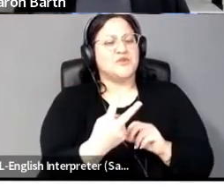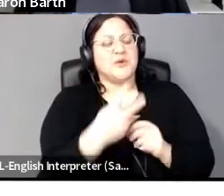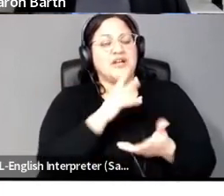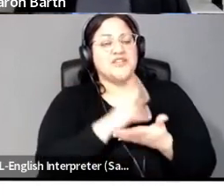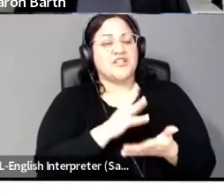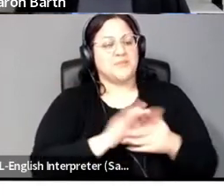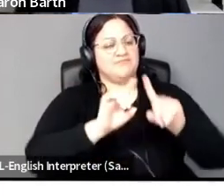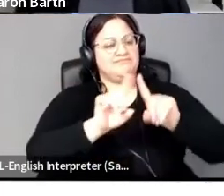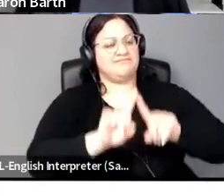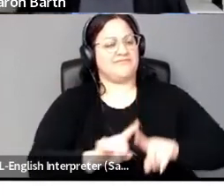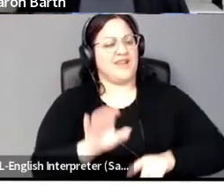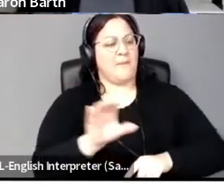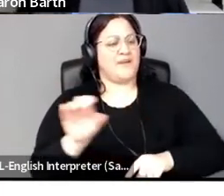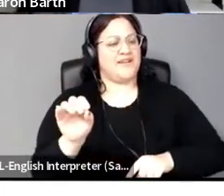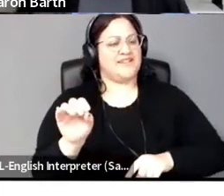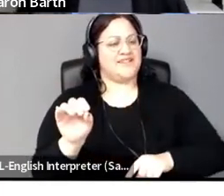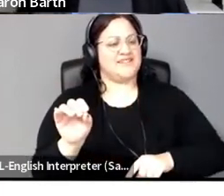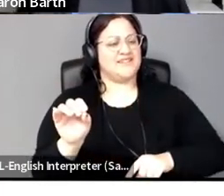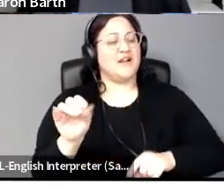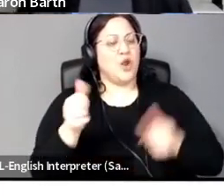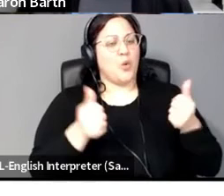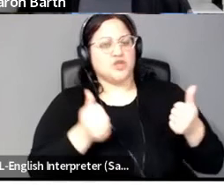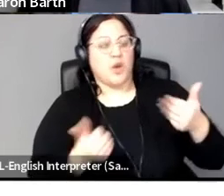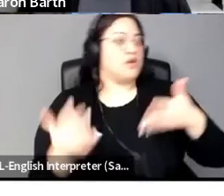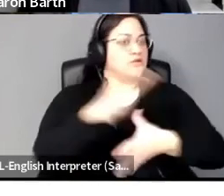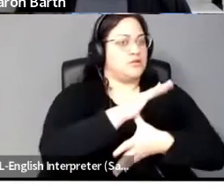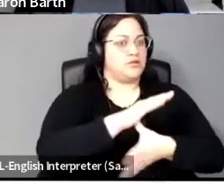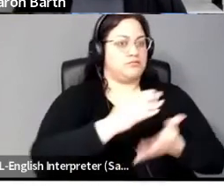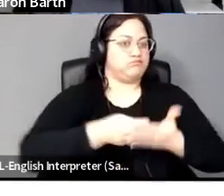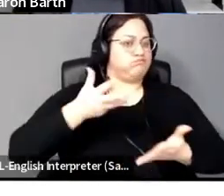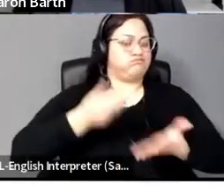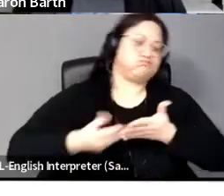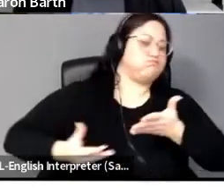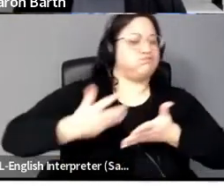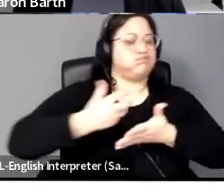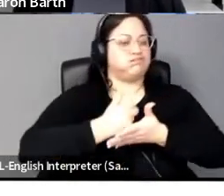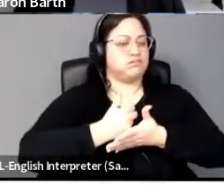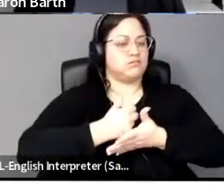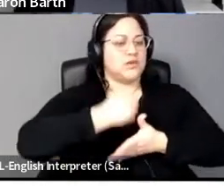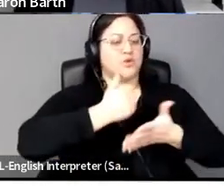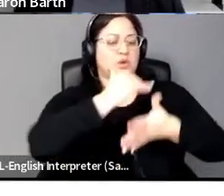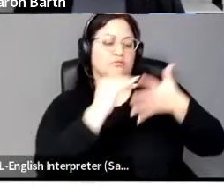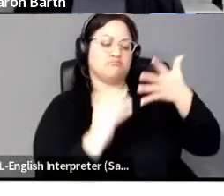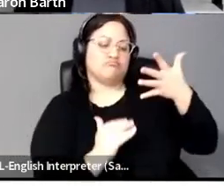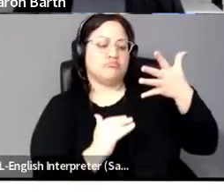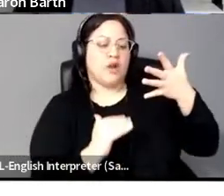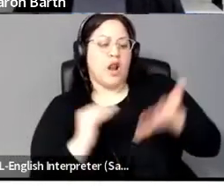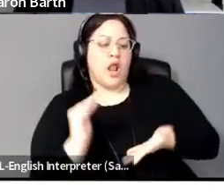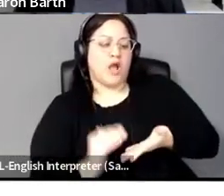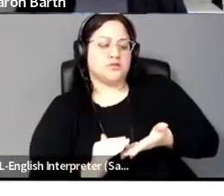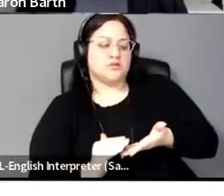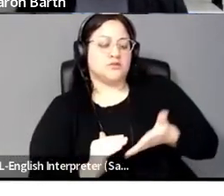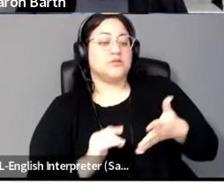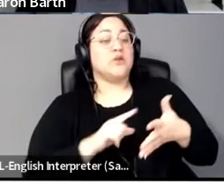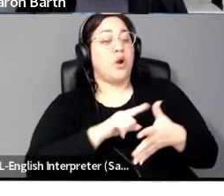How many of you had eBay, Microsoft, Starbucks, and Nike in your top 5?